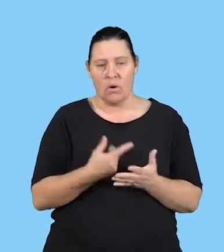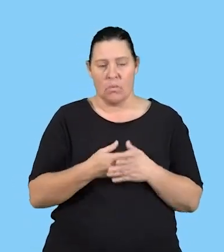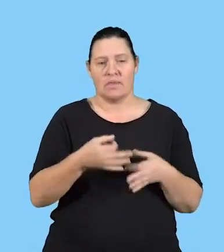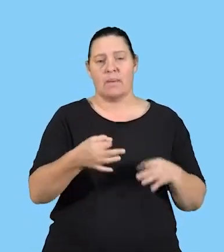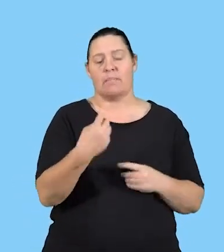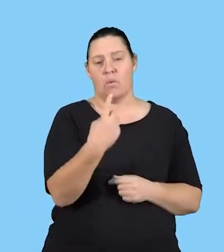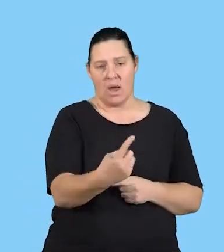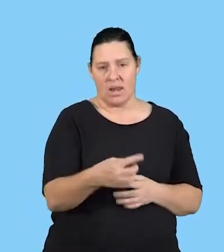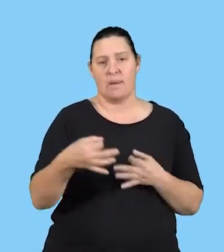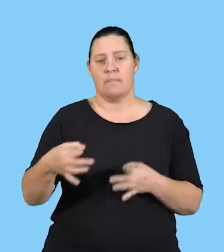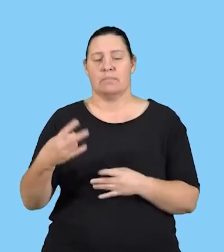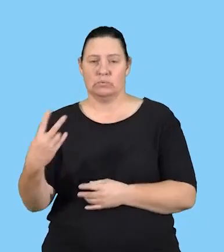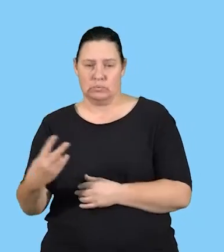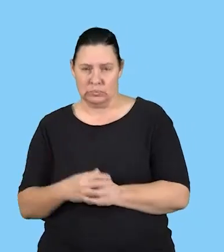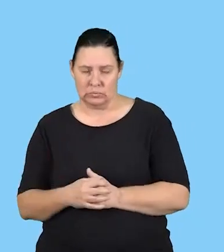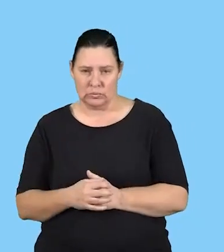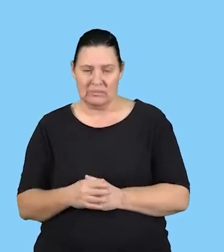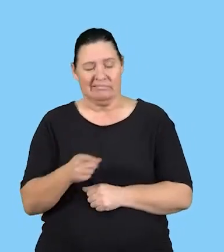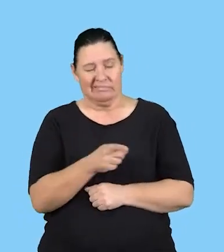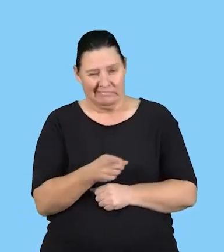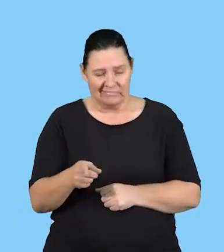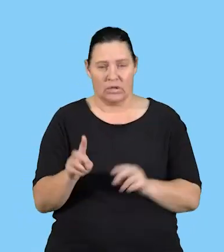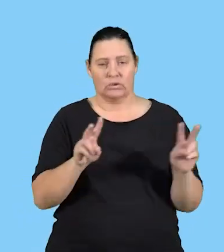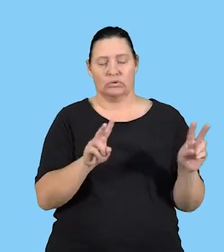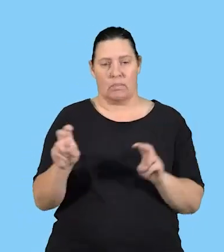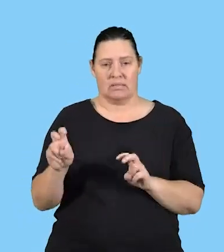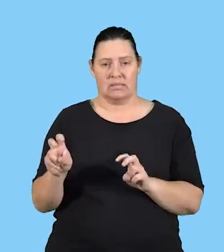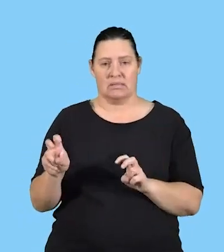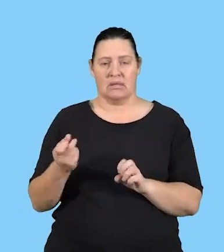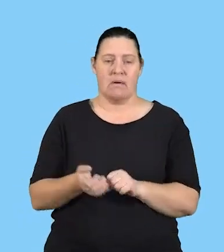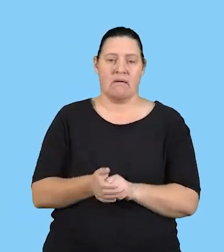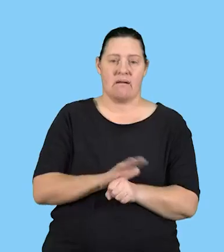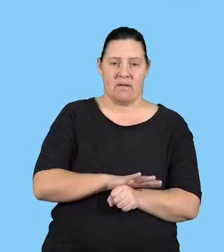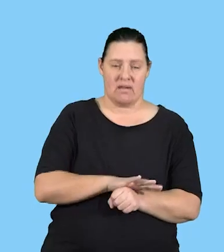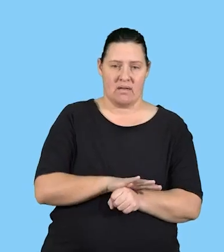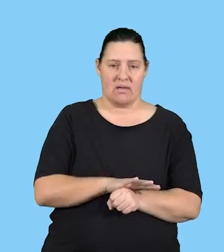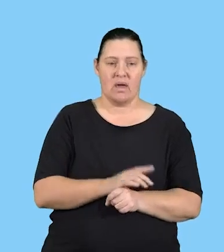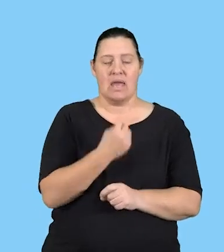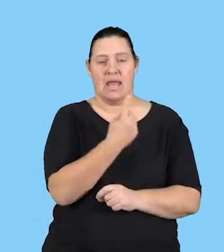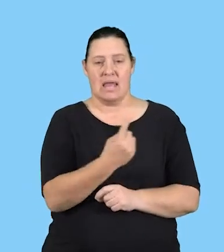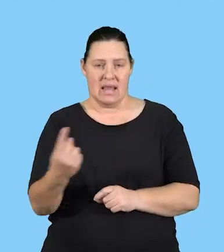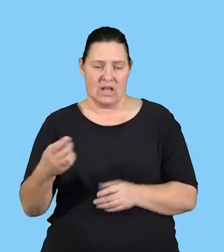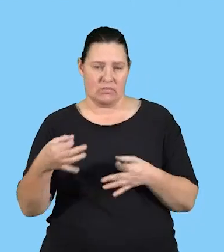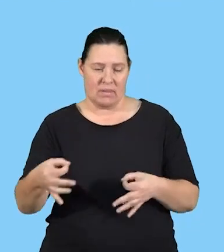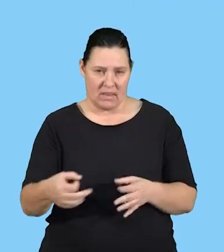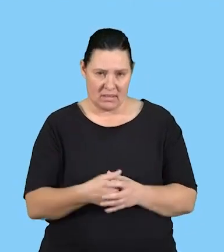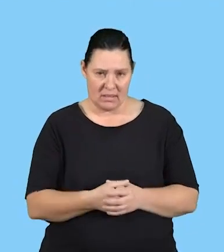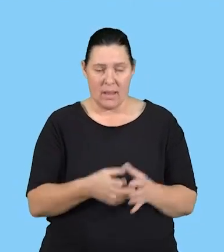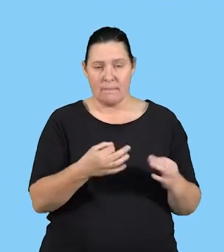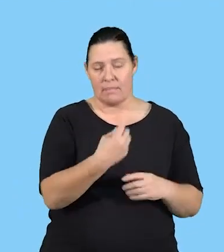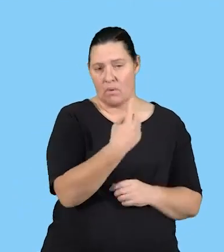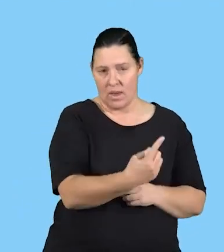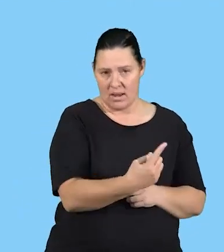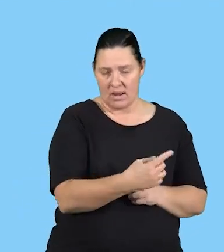1 and paper 2. Those are the topics that are going to be covered in each paper. In paper 1, it